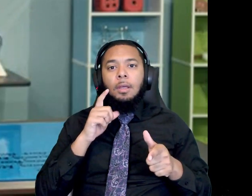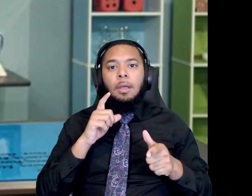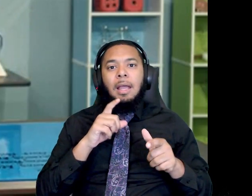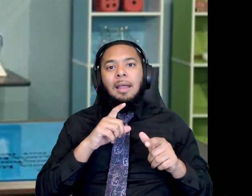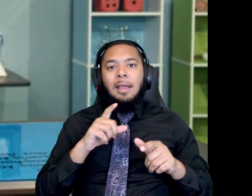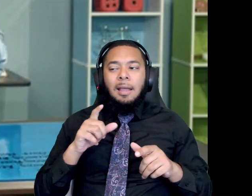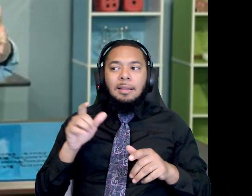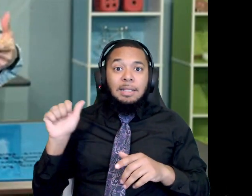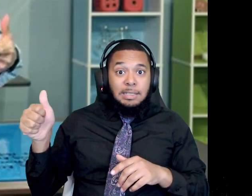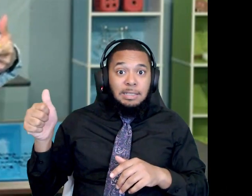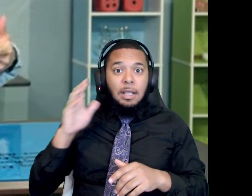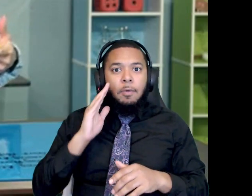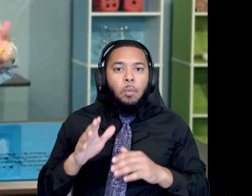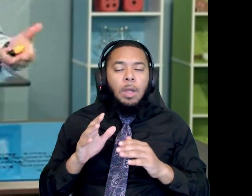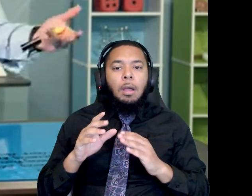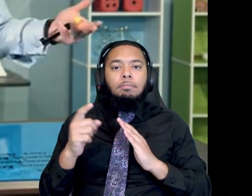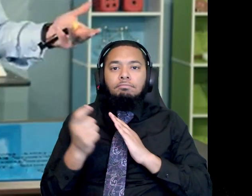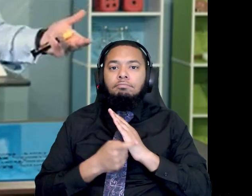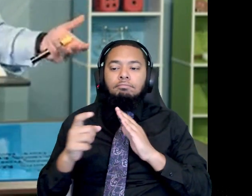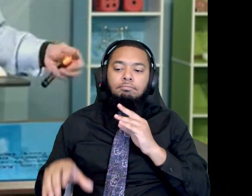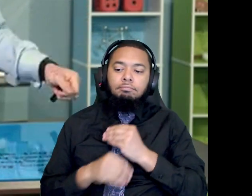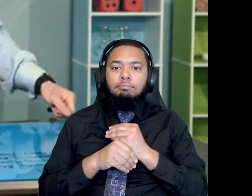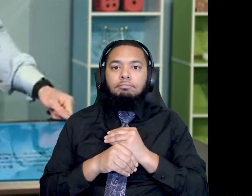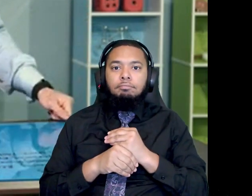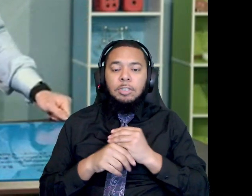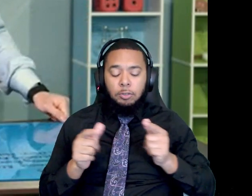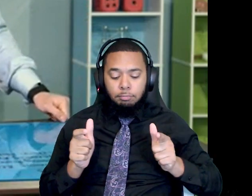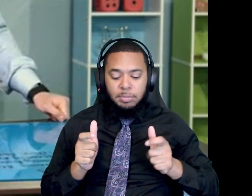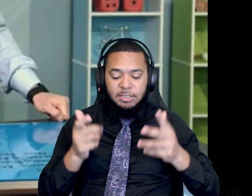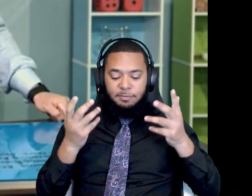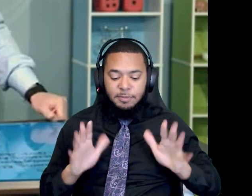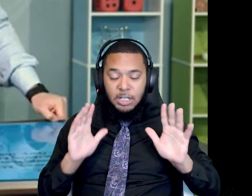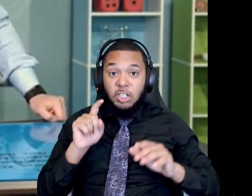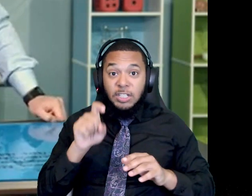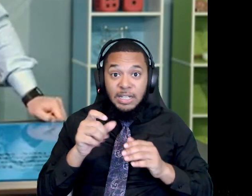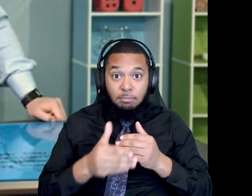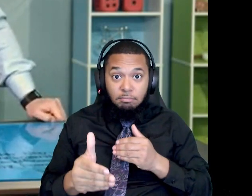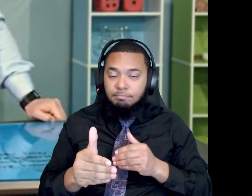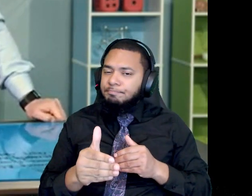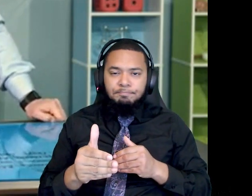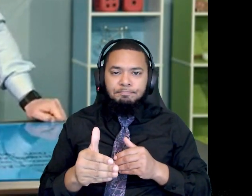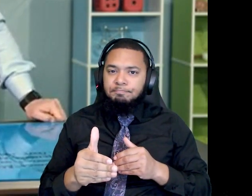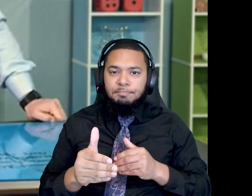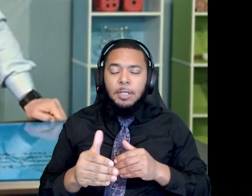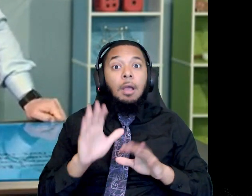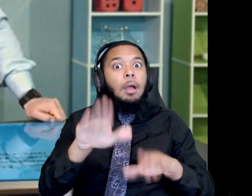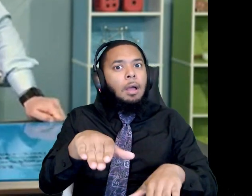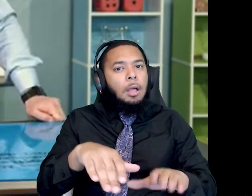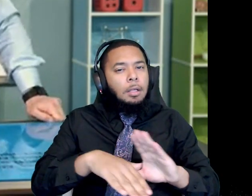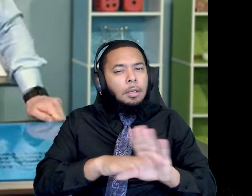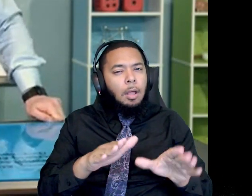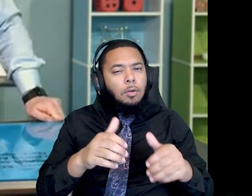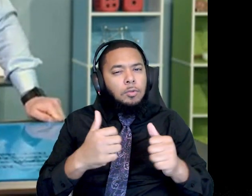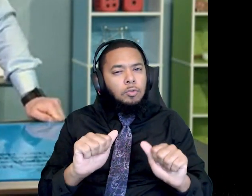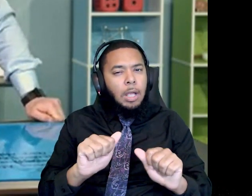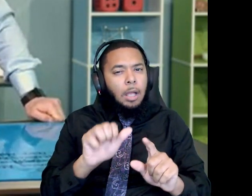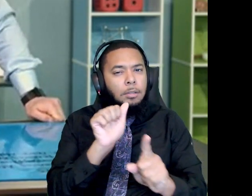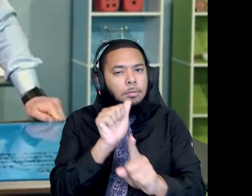don't need the paper, because after you take a picture of it, you don't need it anymore. Now don't try and cash it twice. Don't try and be funny,